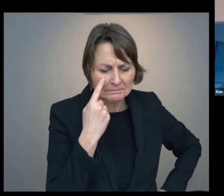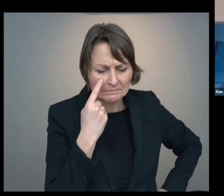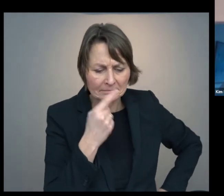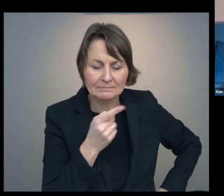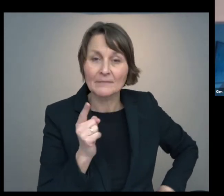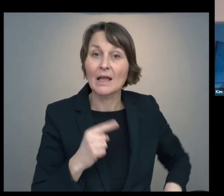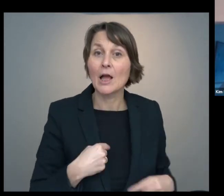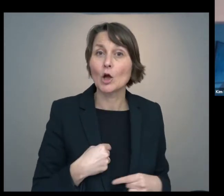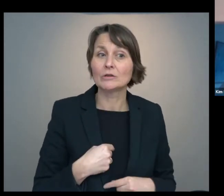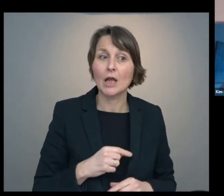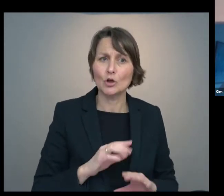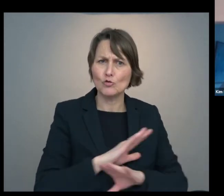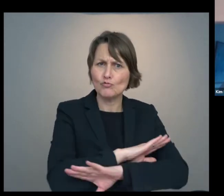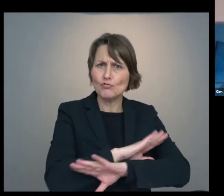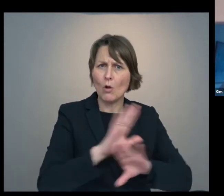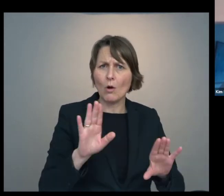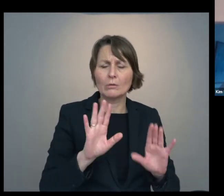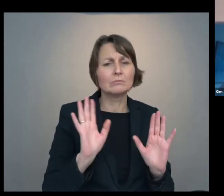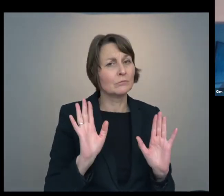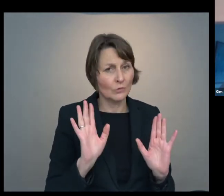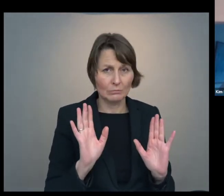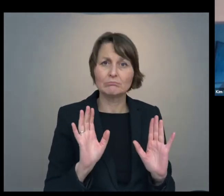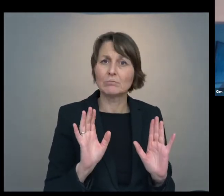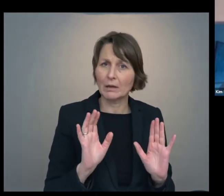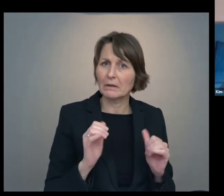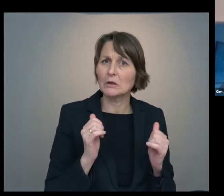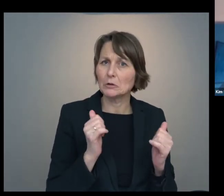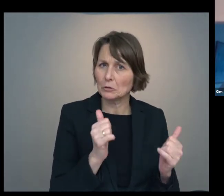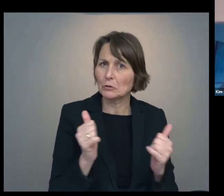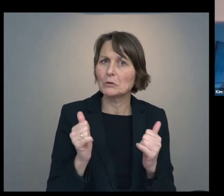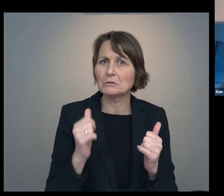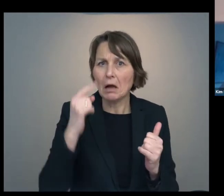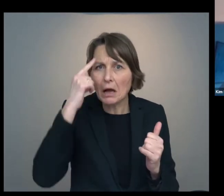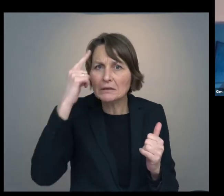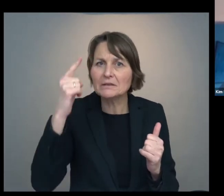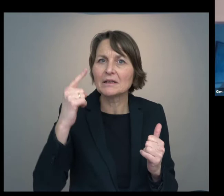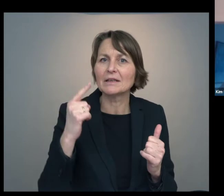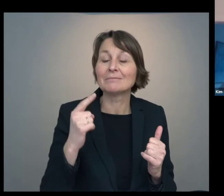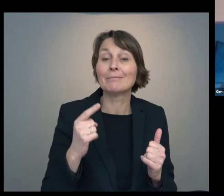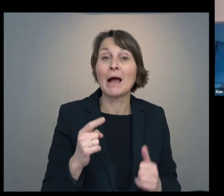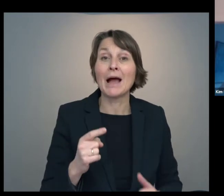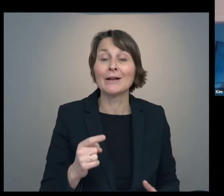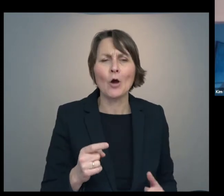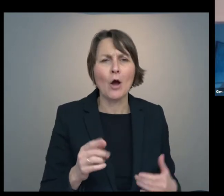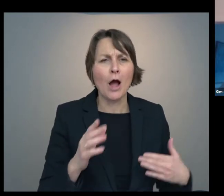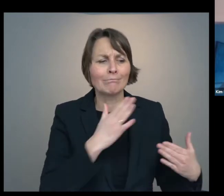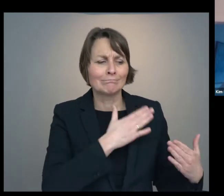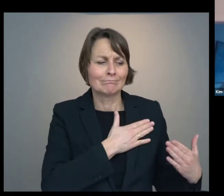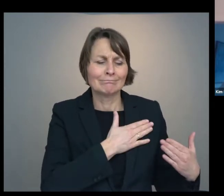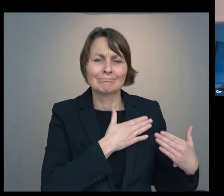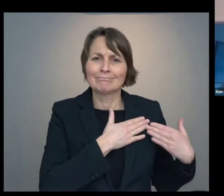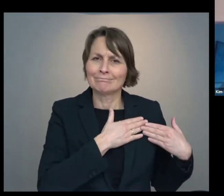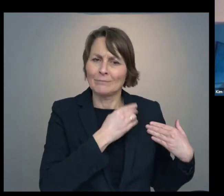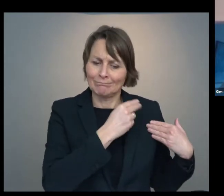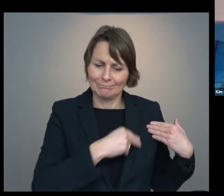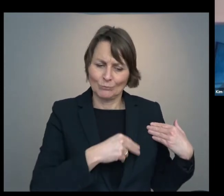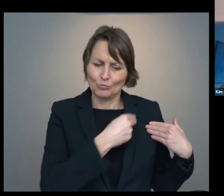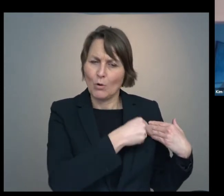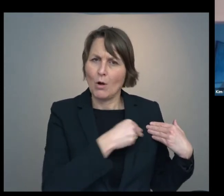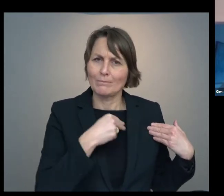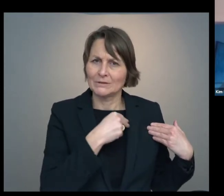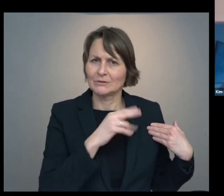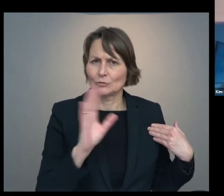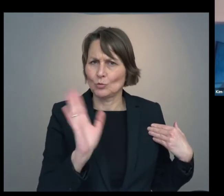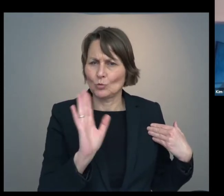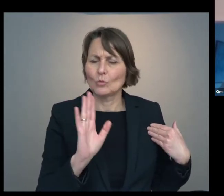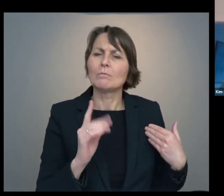like I wouldn't say no categorically. Like I think it might be a great idea, but I can't promise you anything on